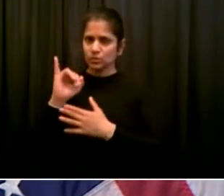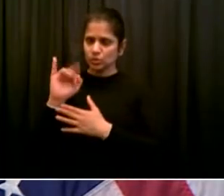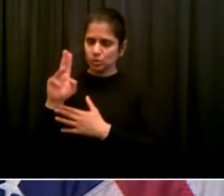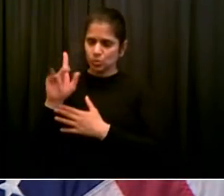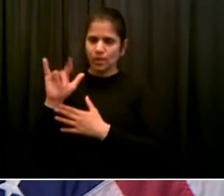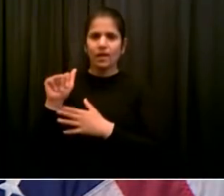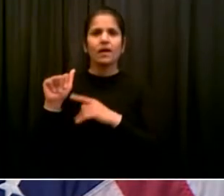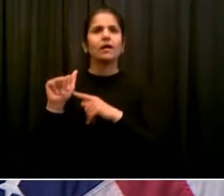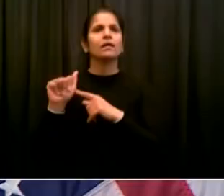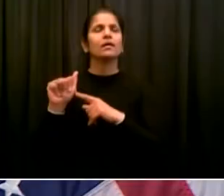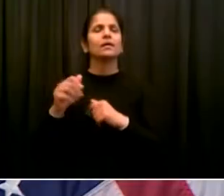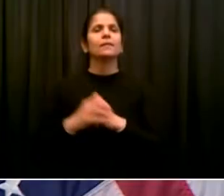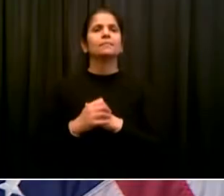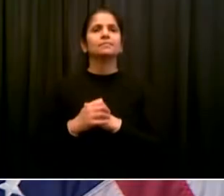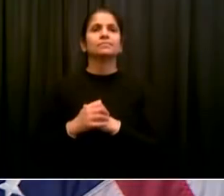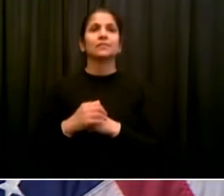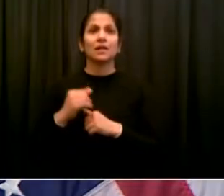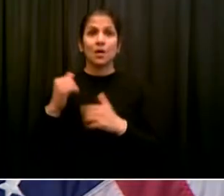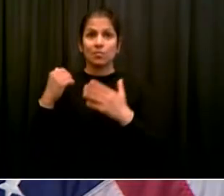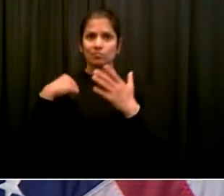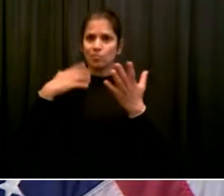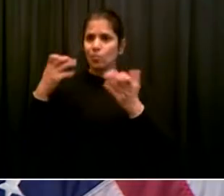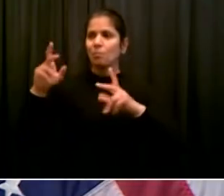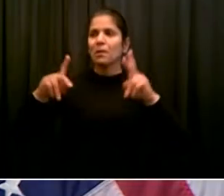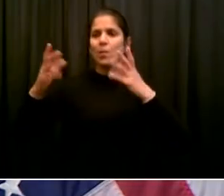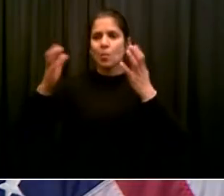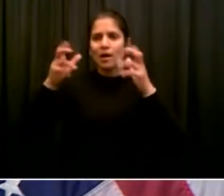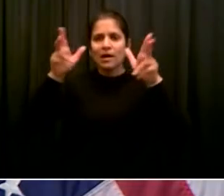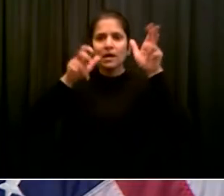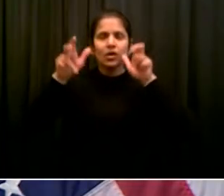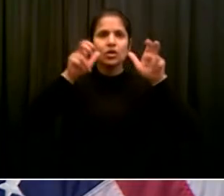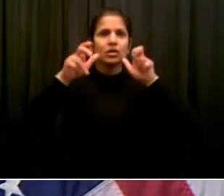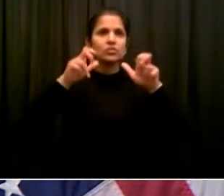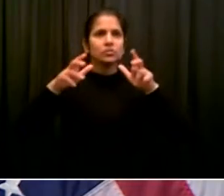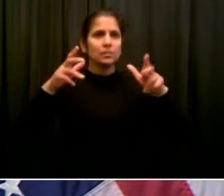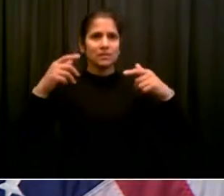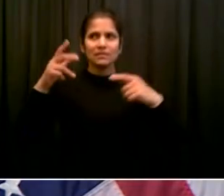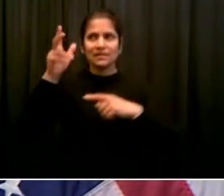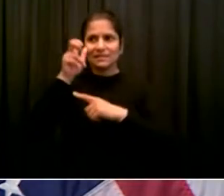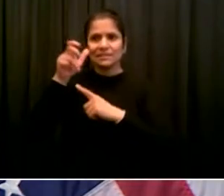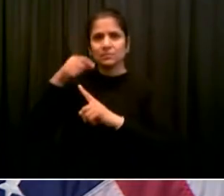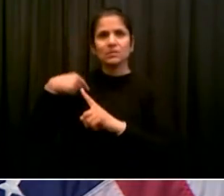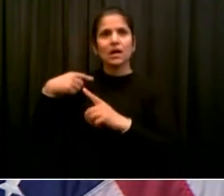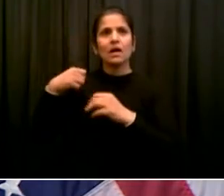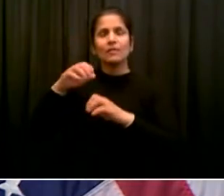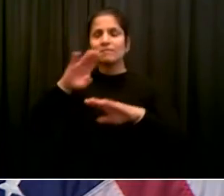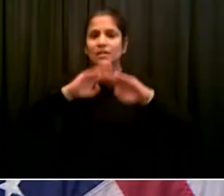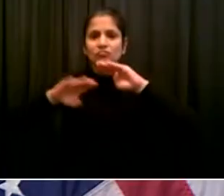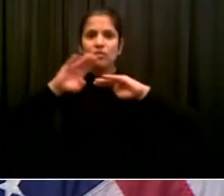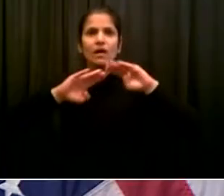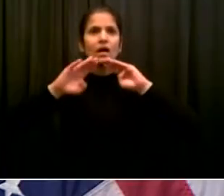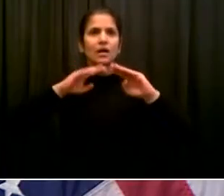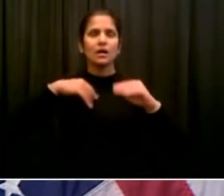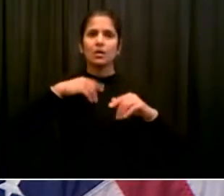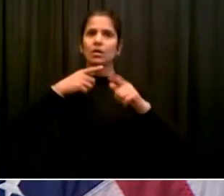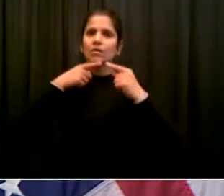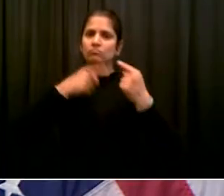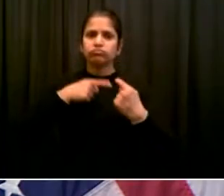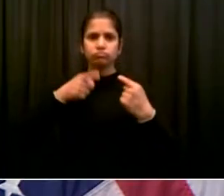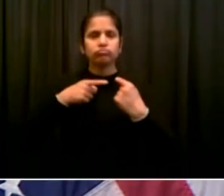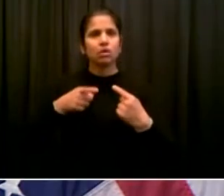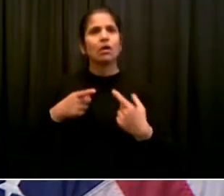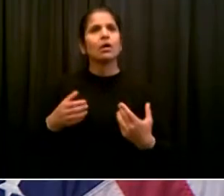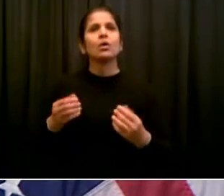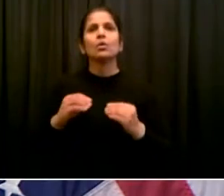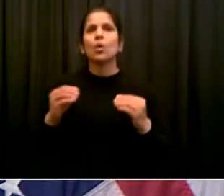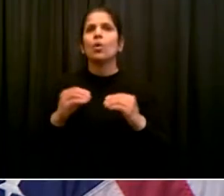People want to be heard. People had a lot of frustration. This is the main, I could go on. I